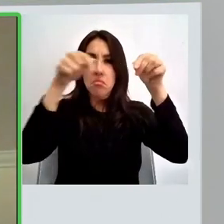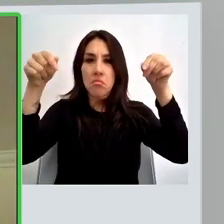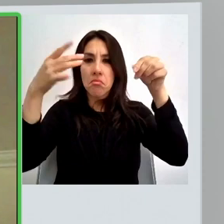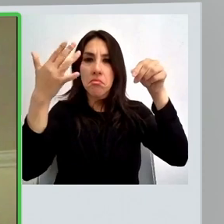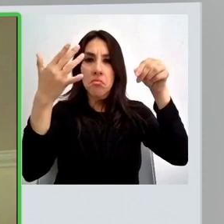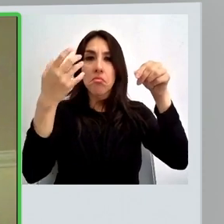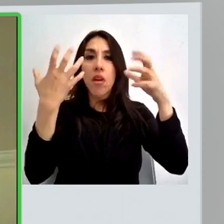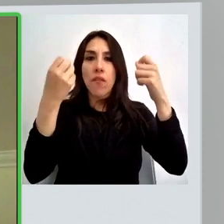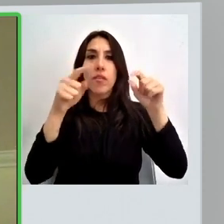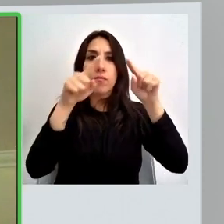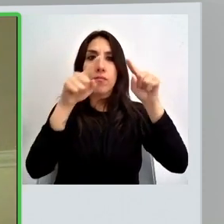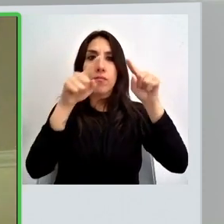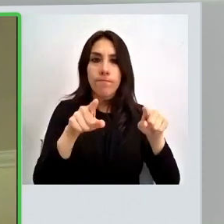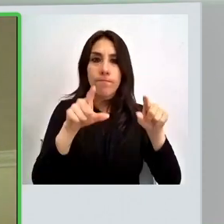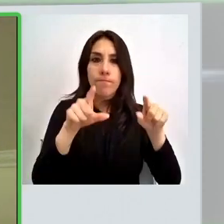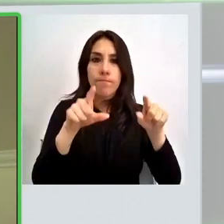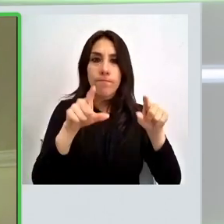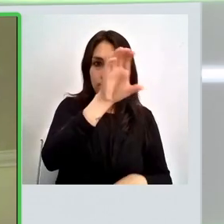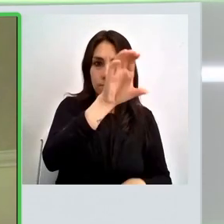captions.